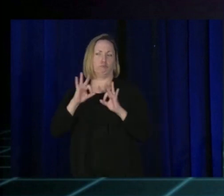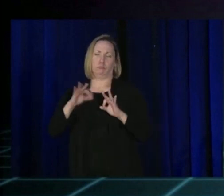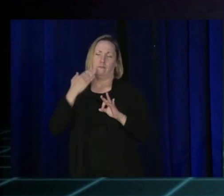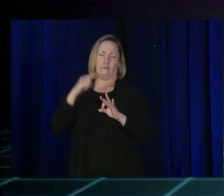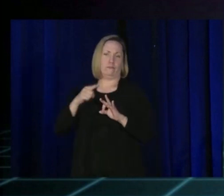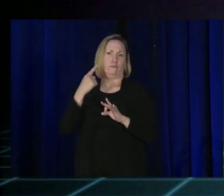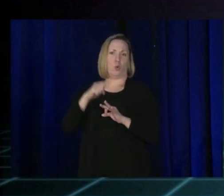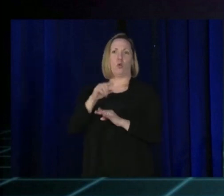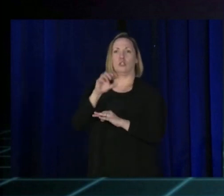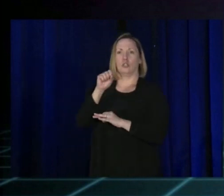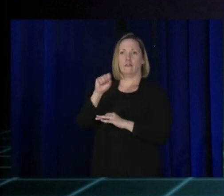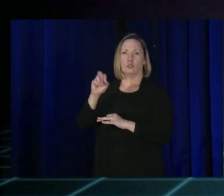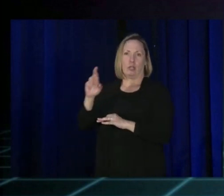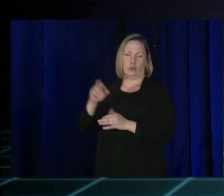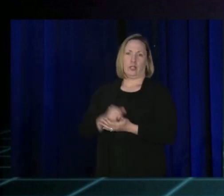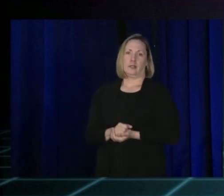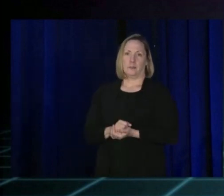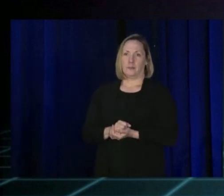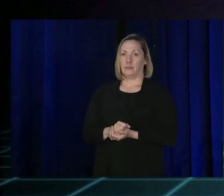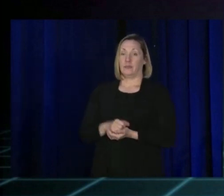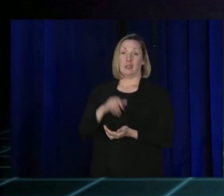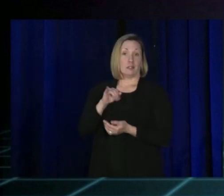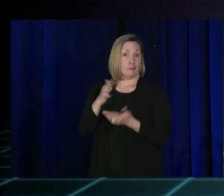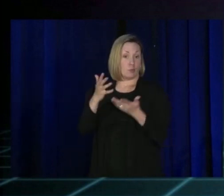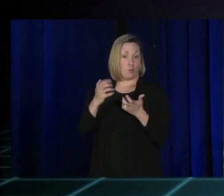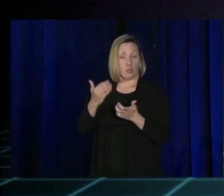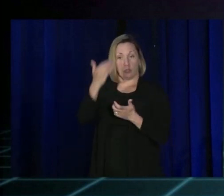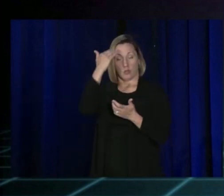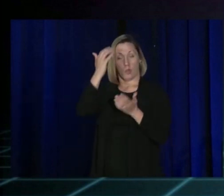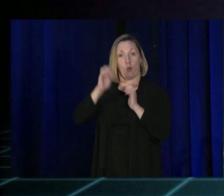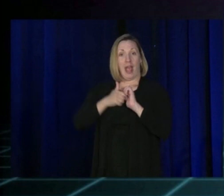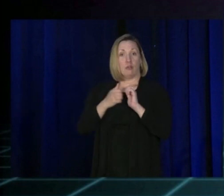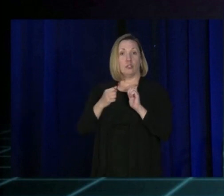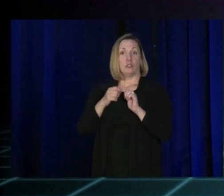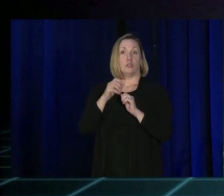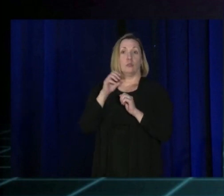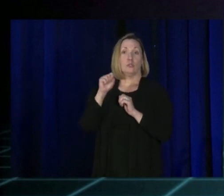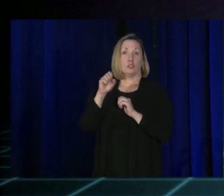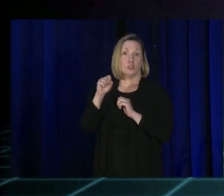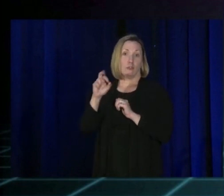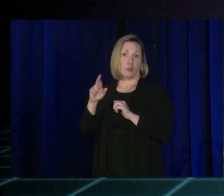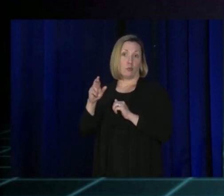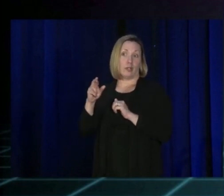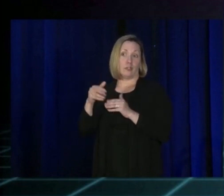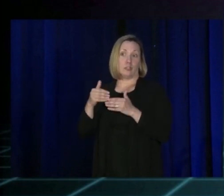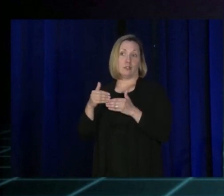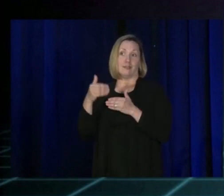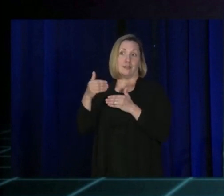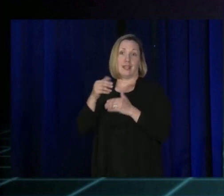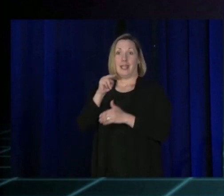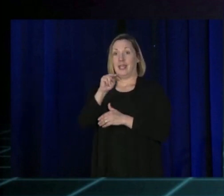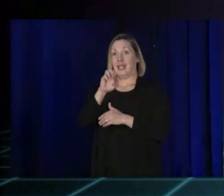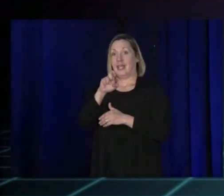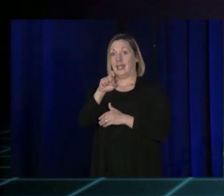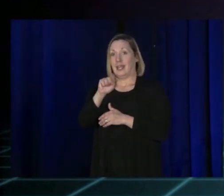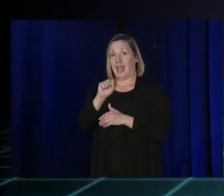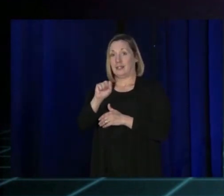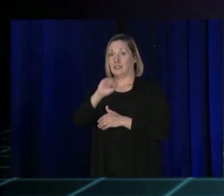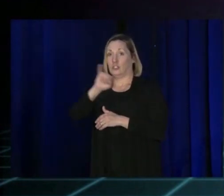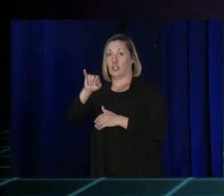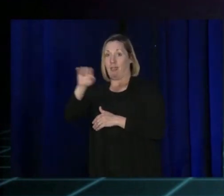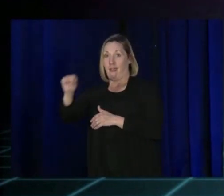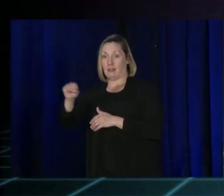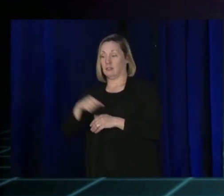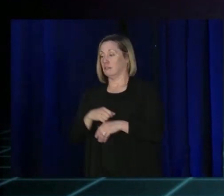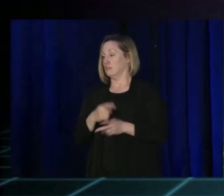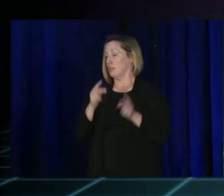server rendering. And if you want to know how to do server rendering in Next.js, just look at the docs on get